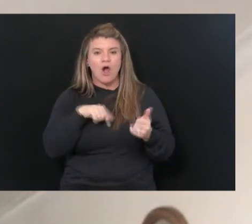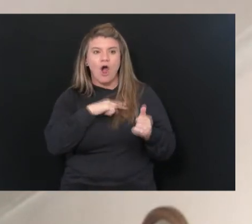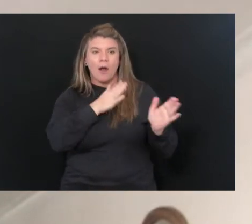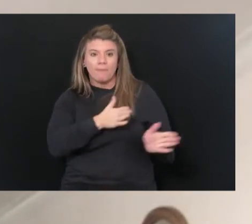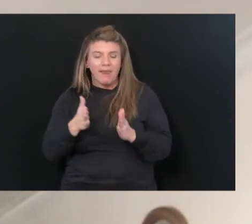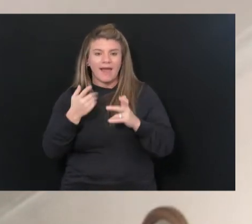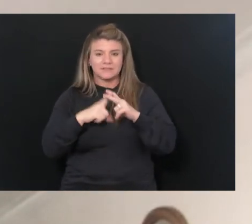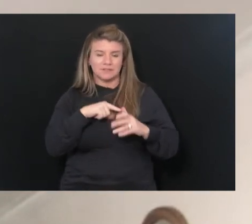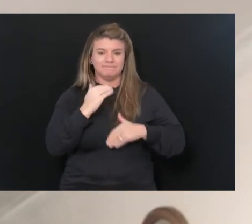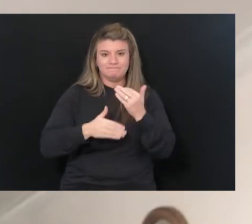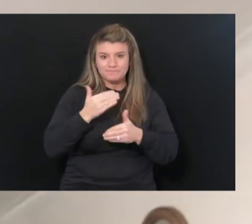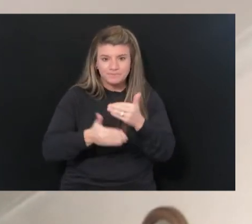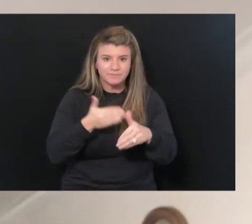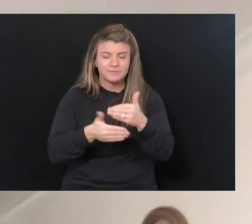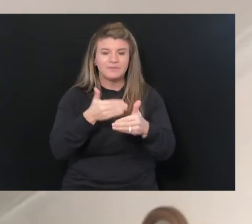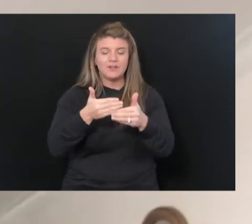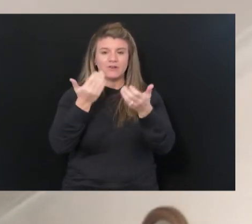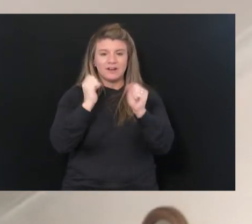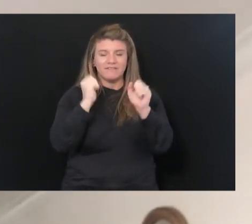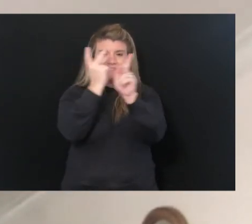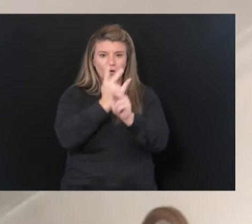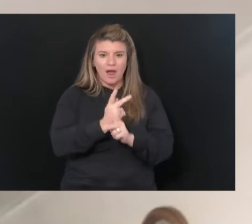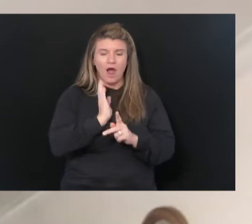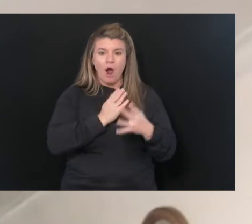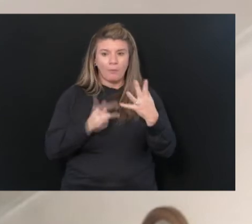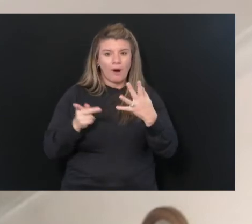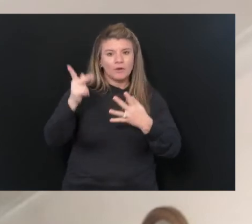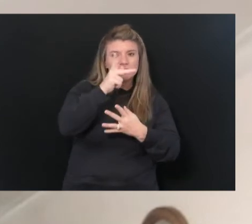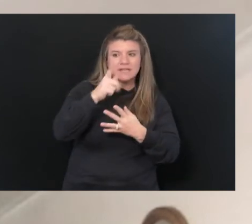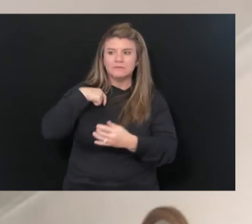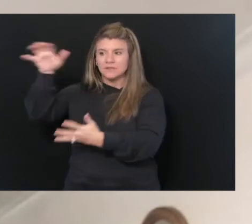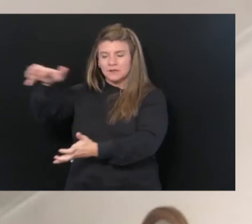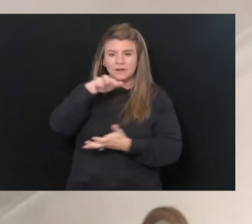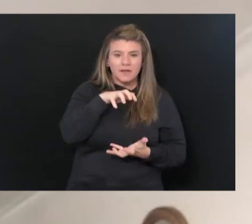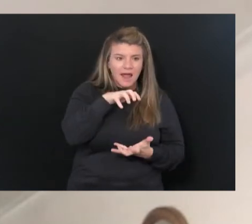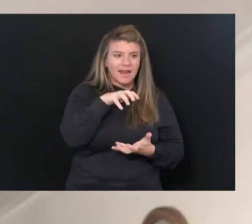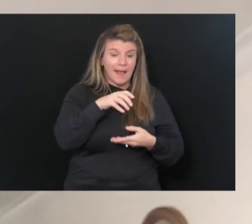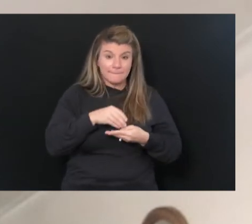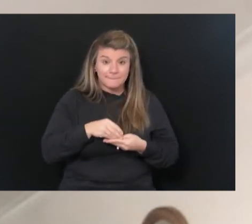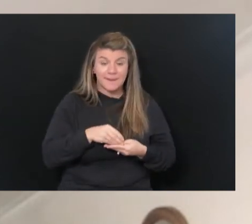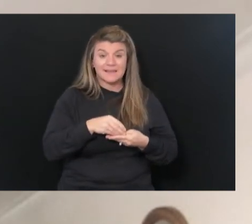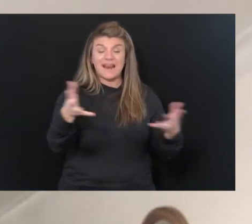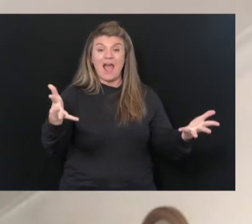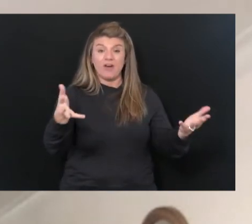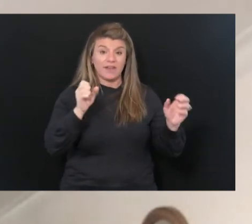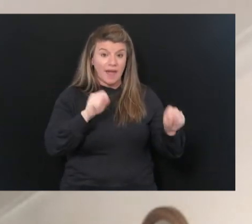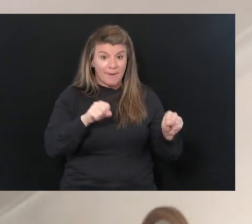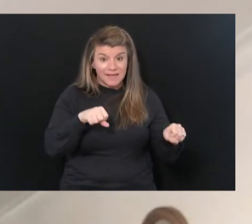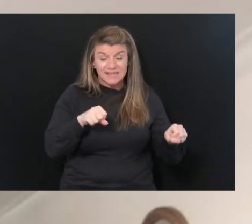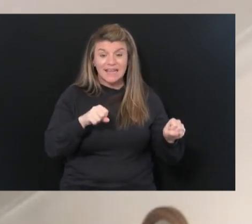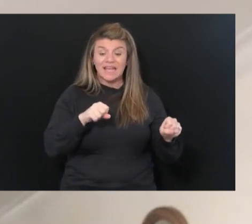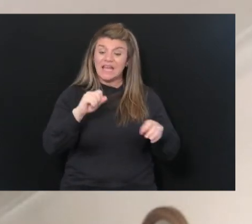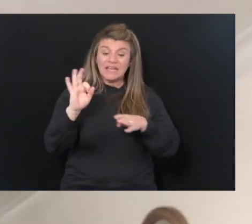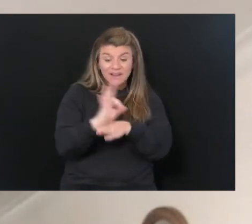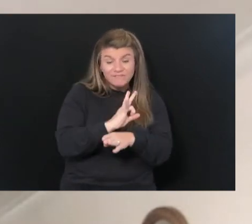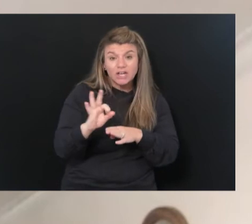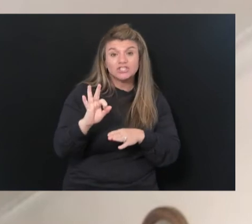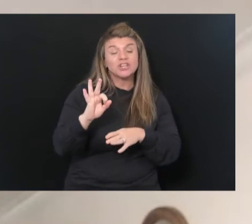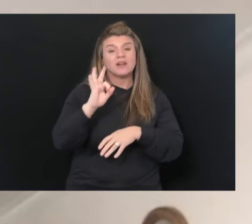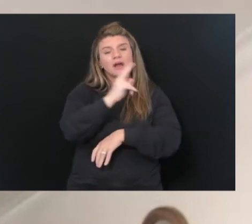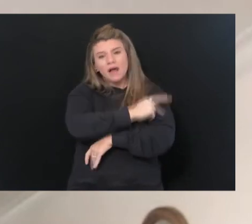for priority of our ability to maintain our healthcare capacity and function for